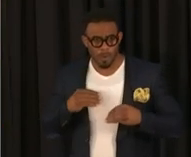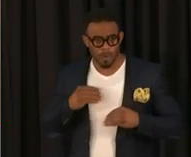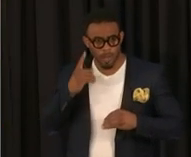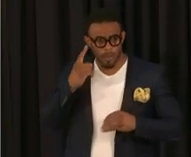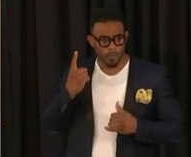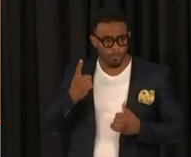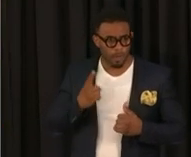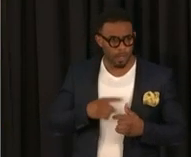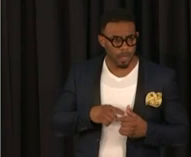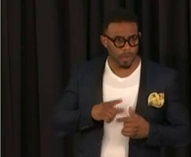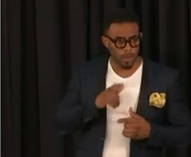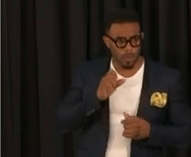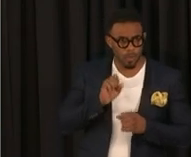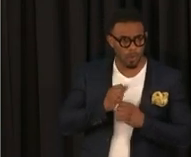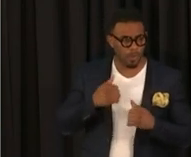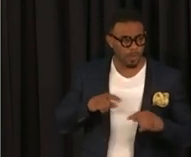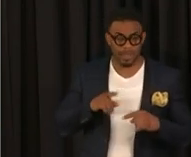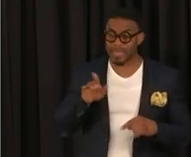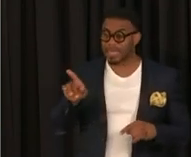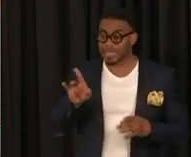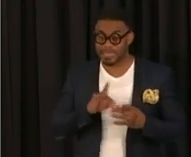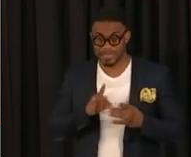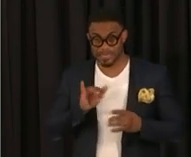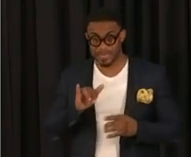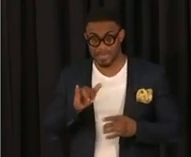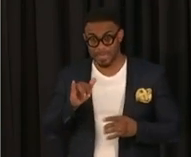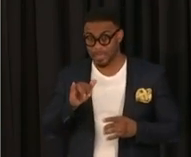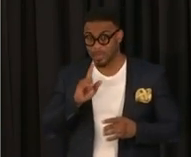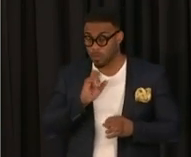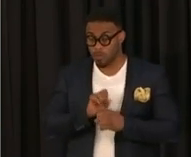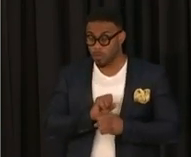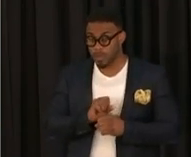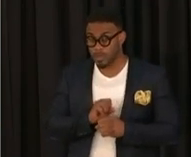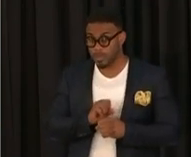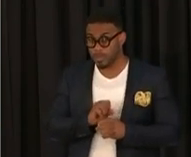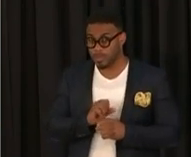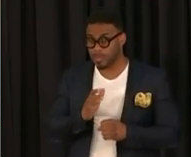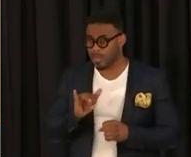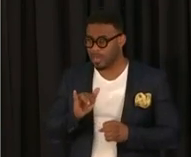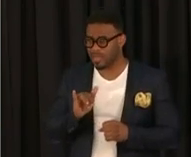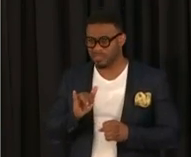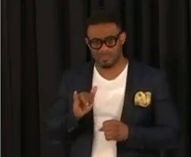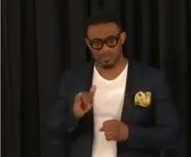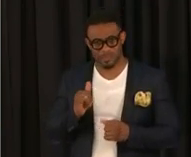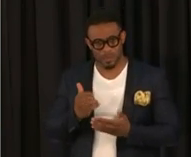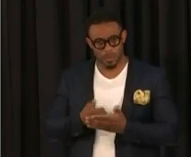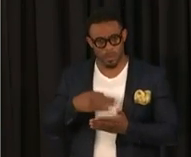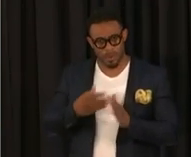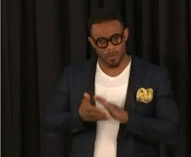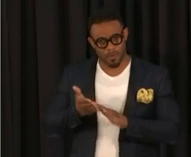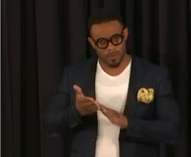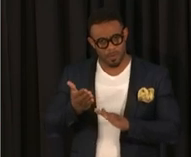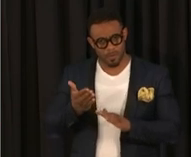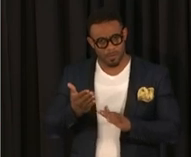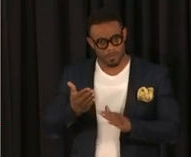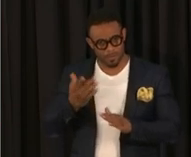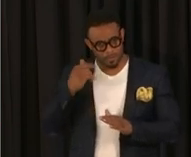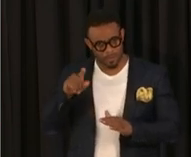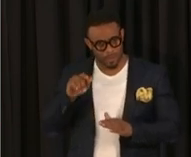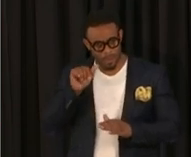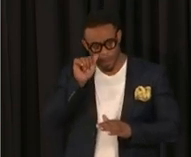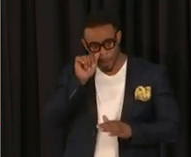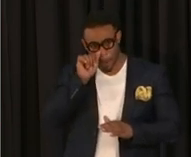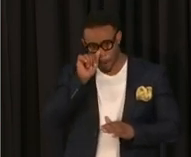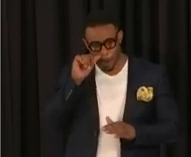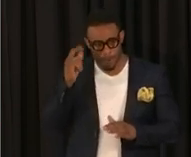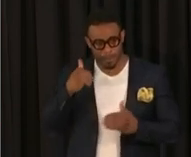I know of one, who actually works with us, and he said that it really, it's kind of like a revenue generator for him, an income generator, I should